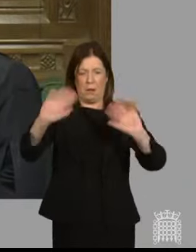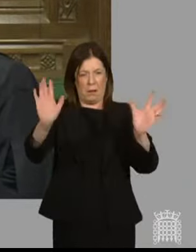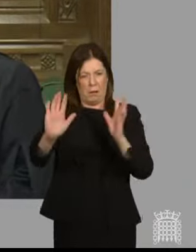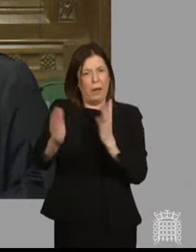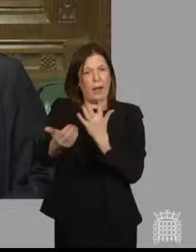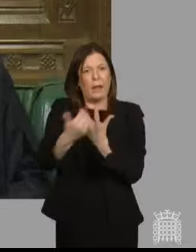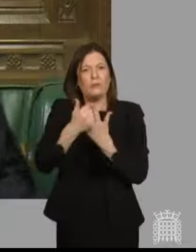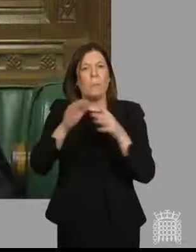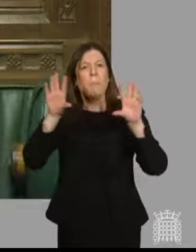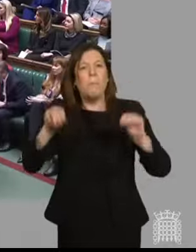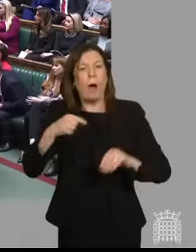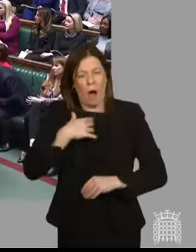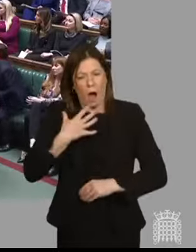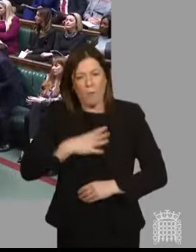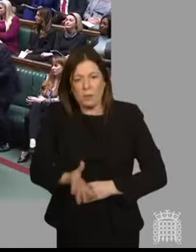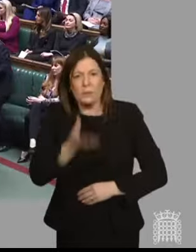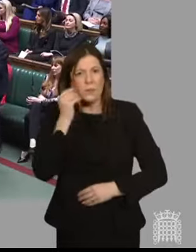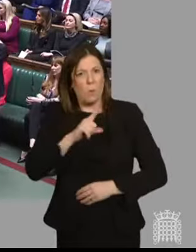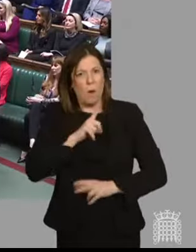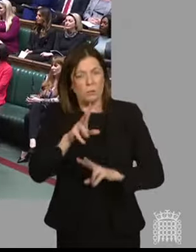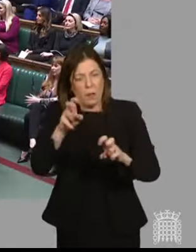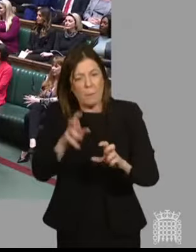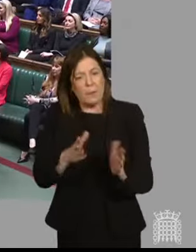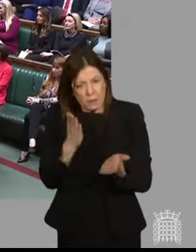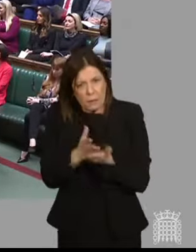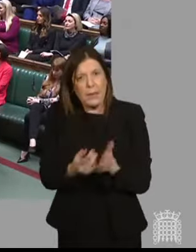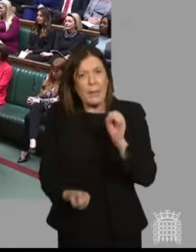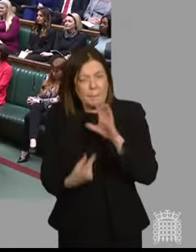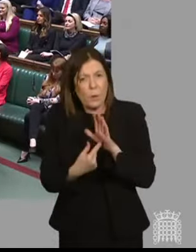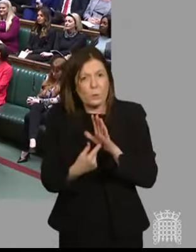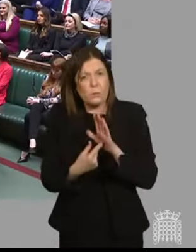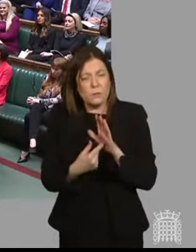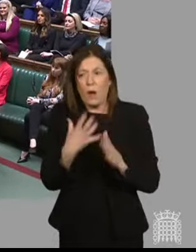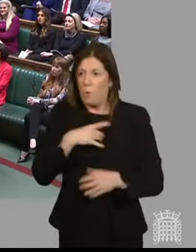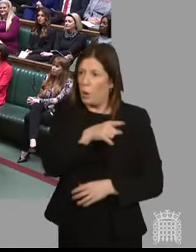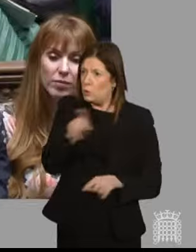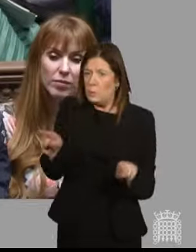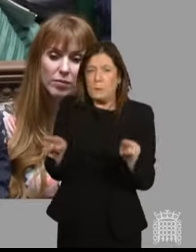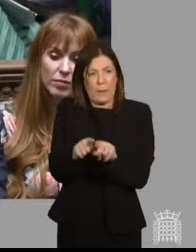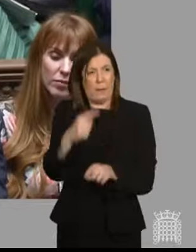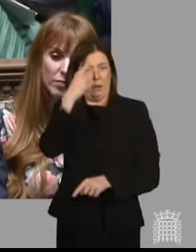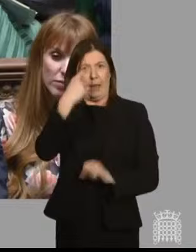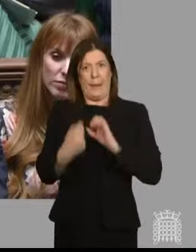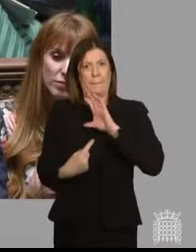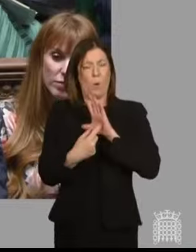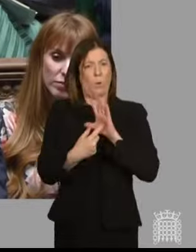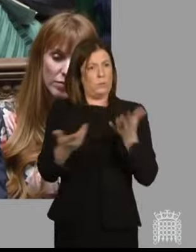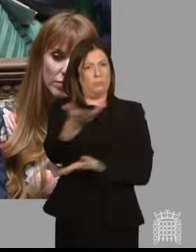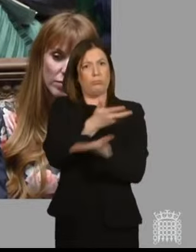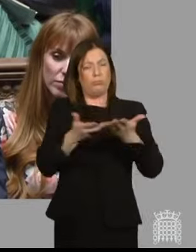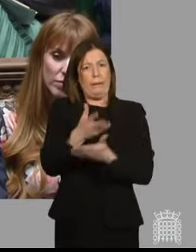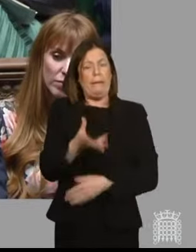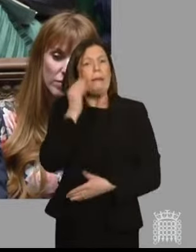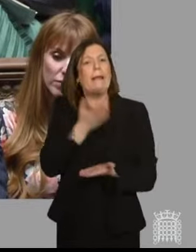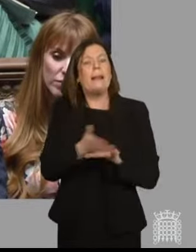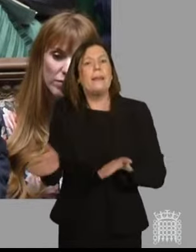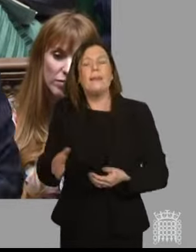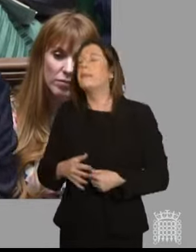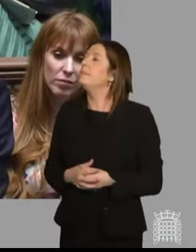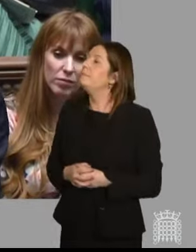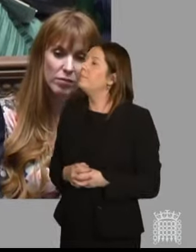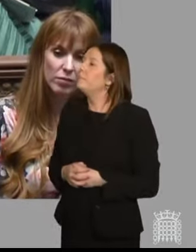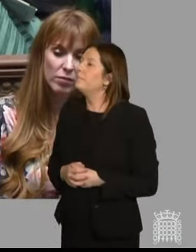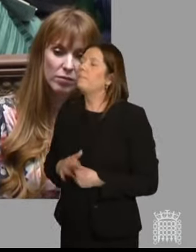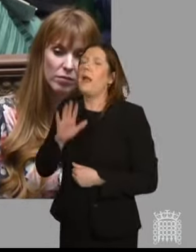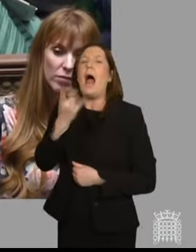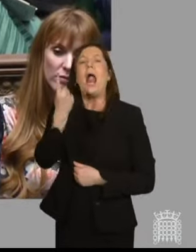wish to start taking it seriously. Prime Minister. Mr. Speaker, last year he started the year saying he was Mr. Steady.